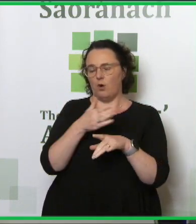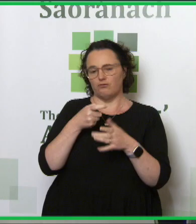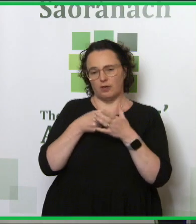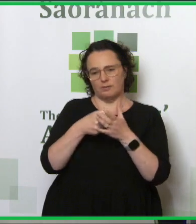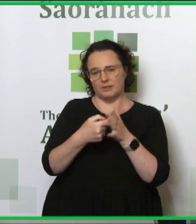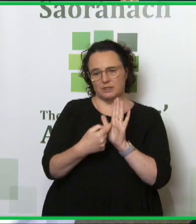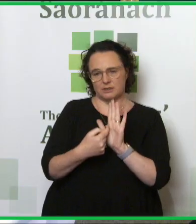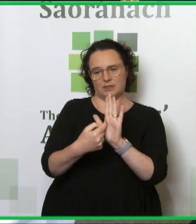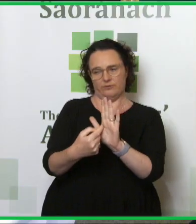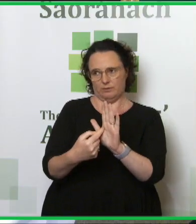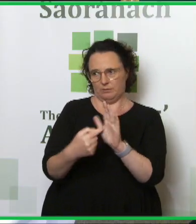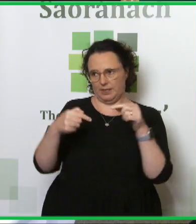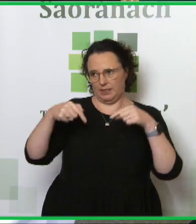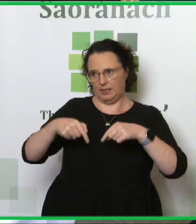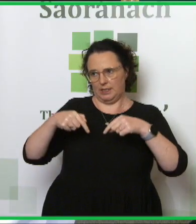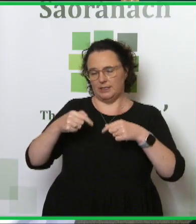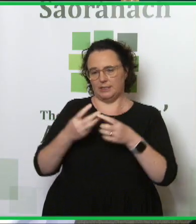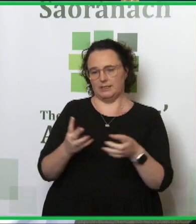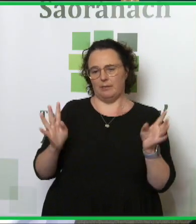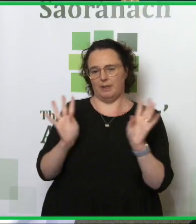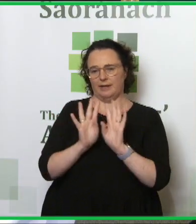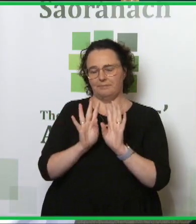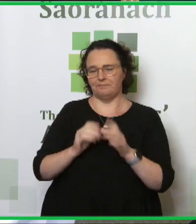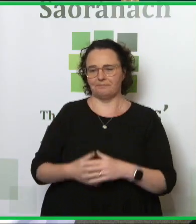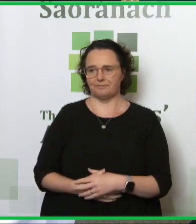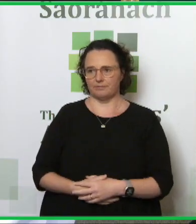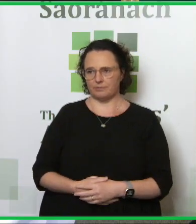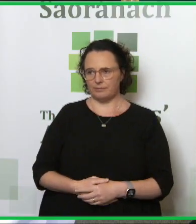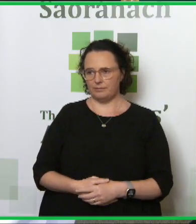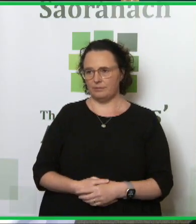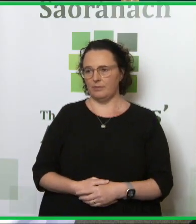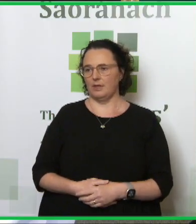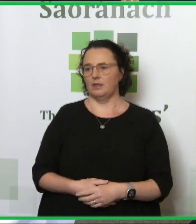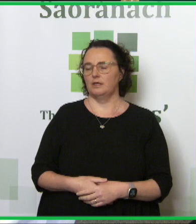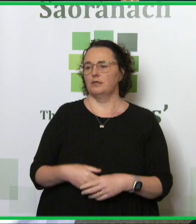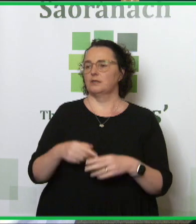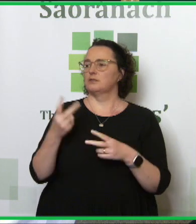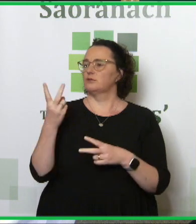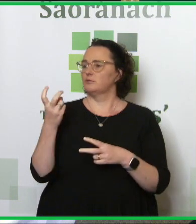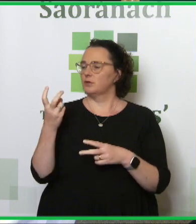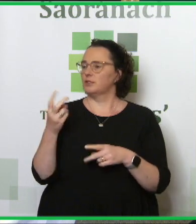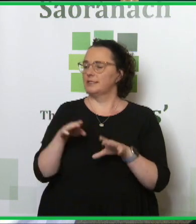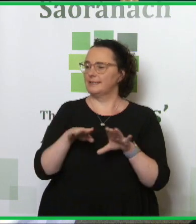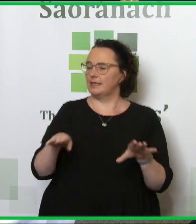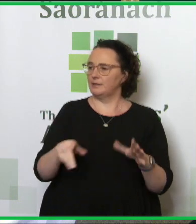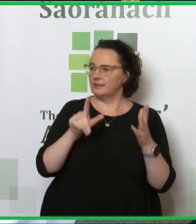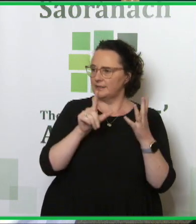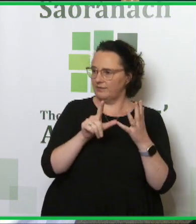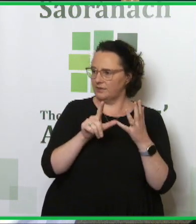made. Okay, I'm going to go Maura first, and then John just before lunch. Table 7 and table...